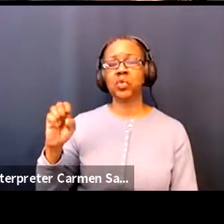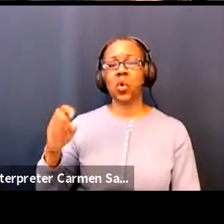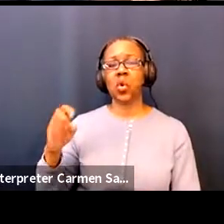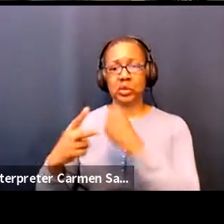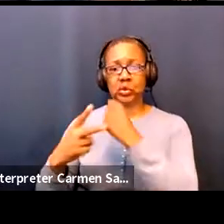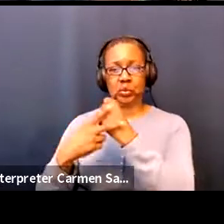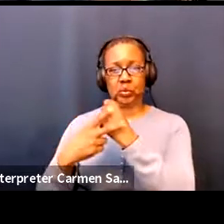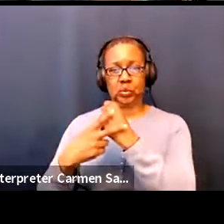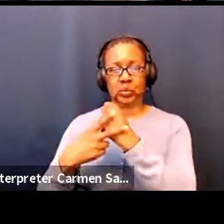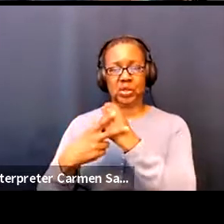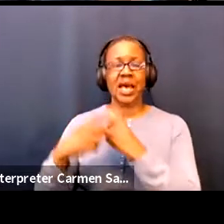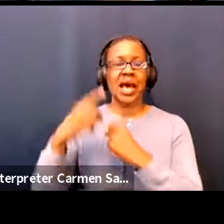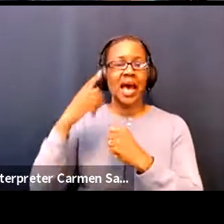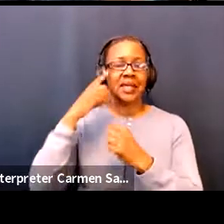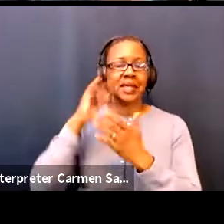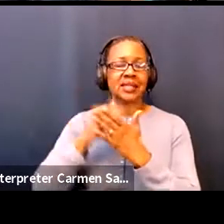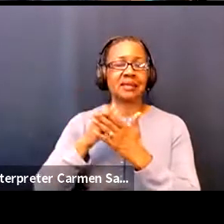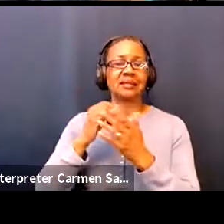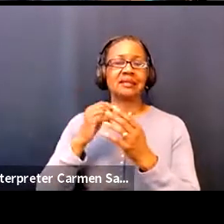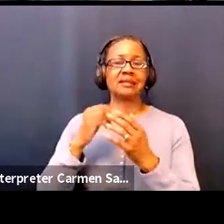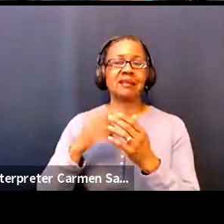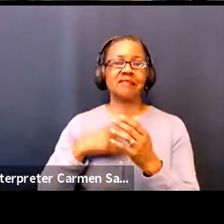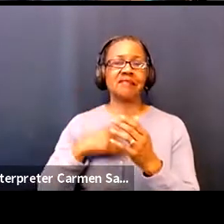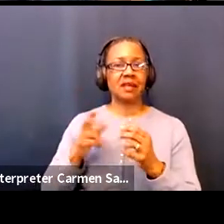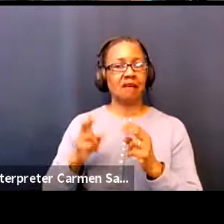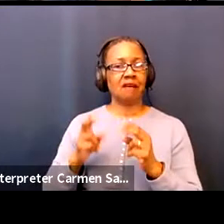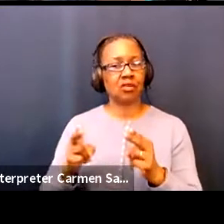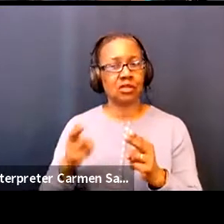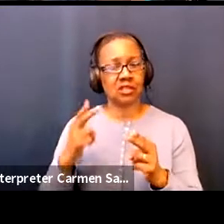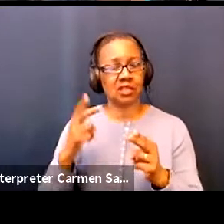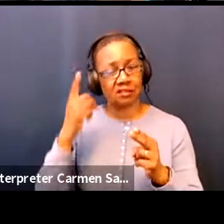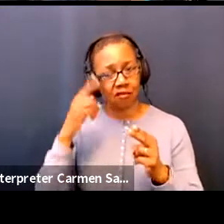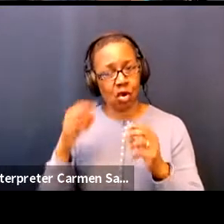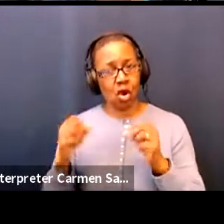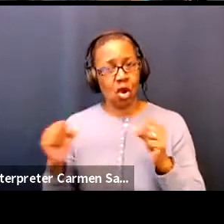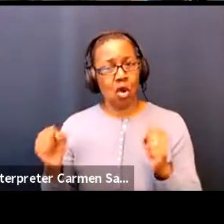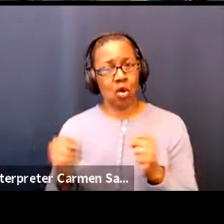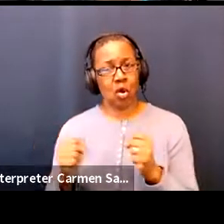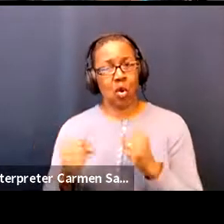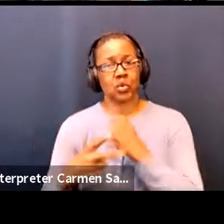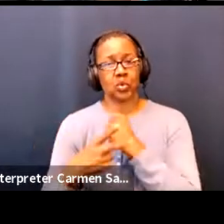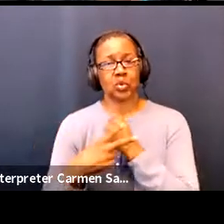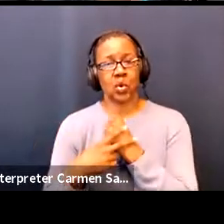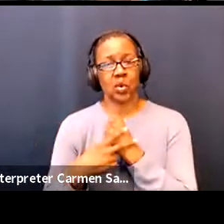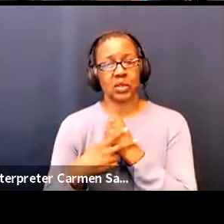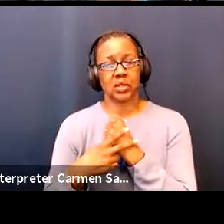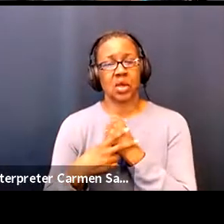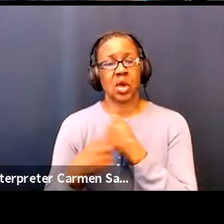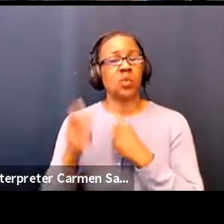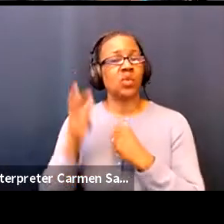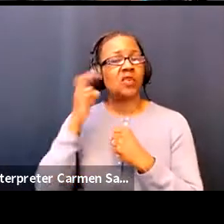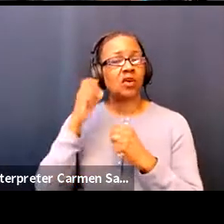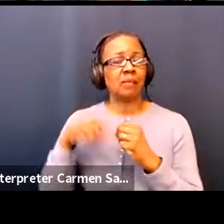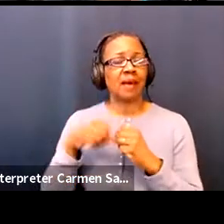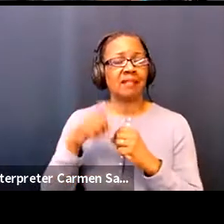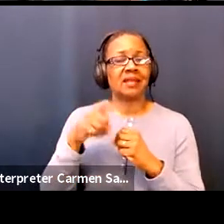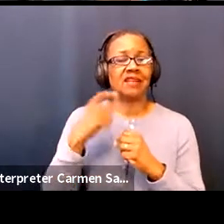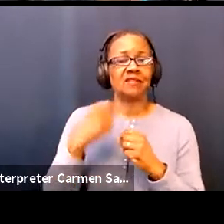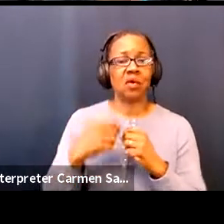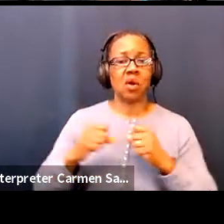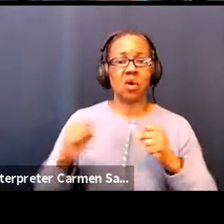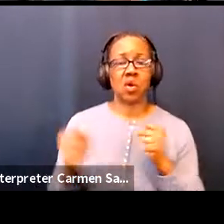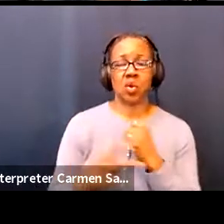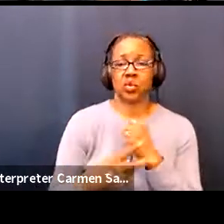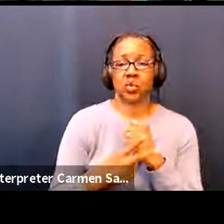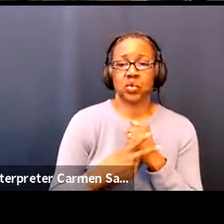a sense of urgency around cold storage for a number of reasons. We've heard about the need for cold storage around